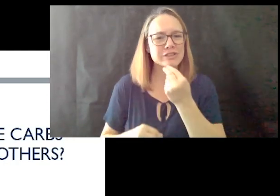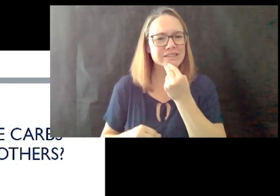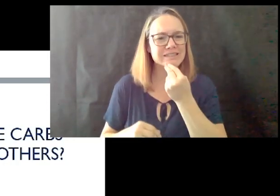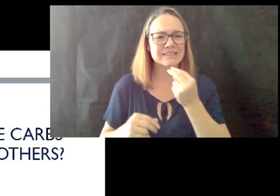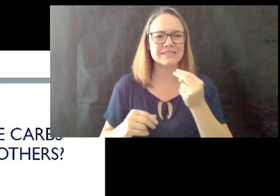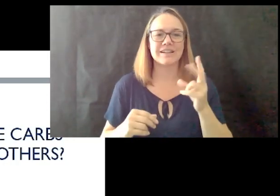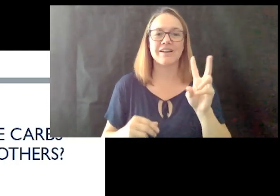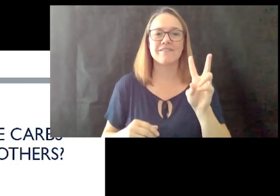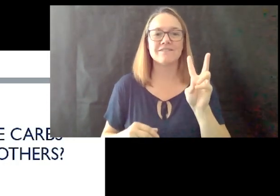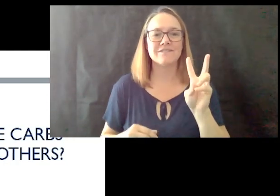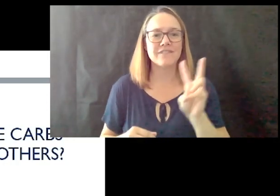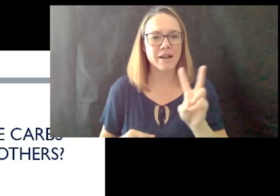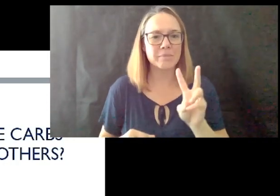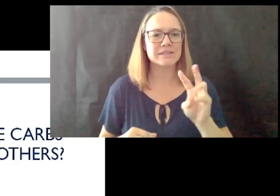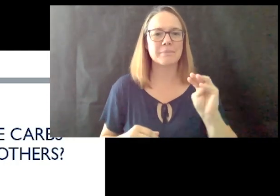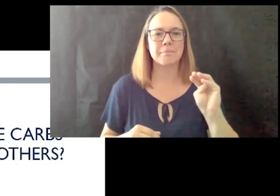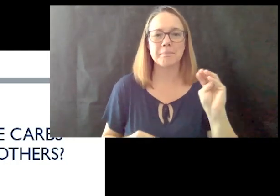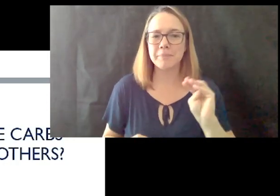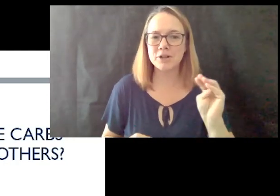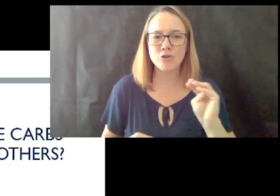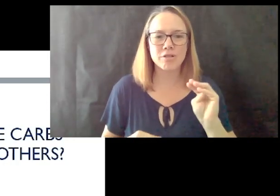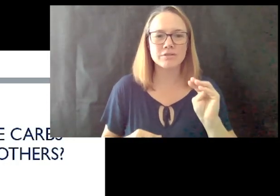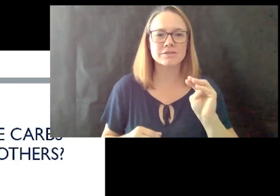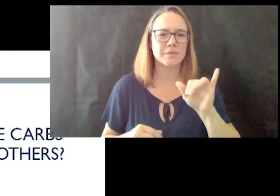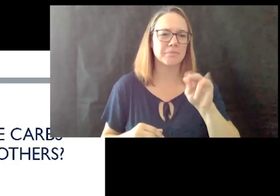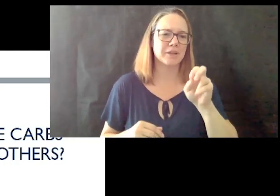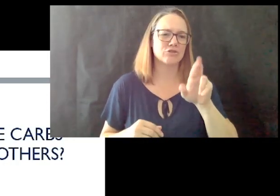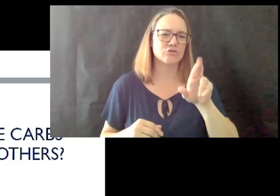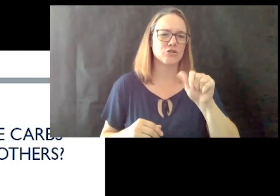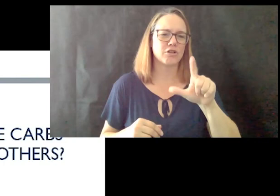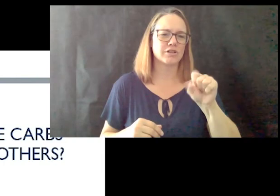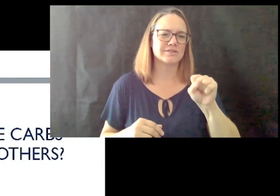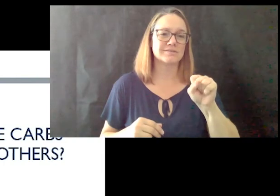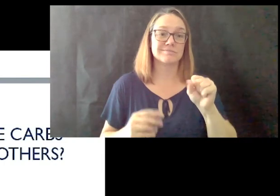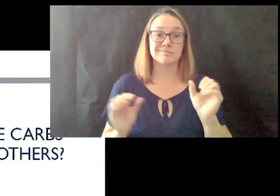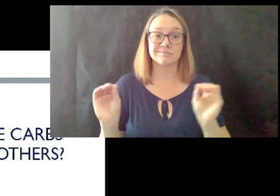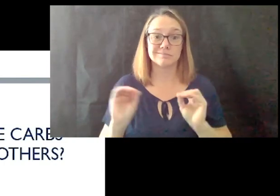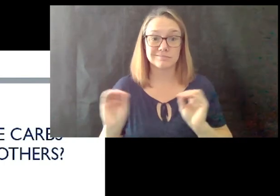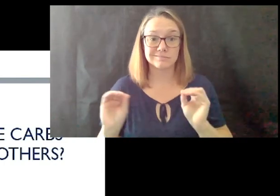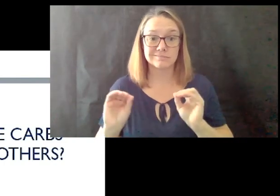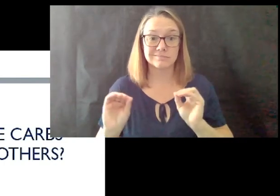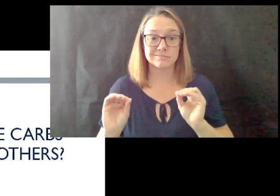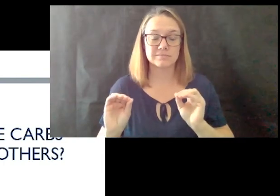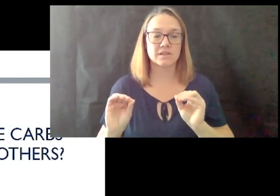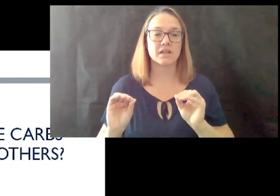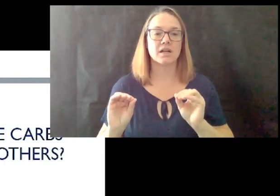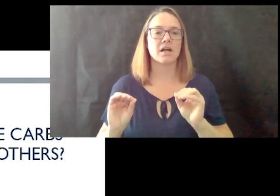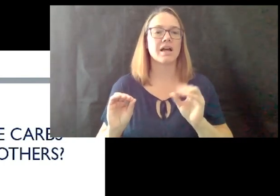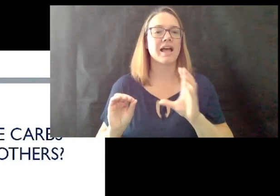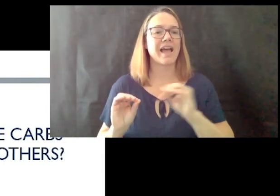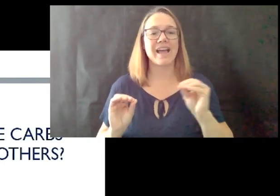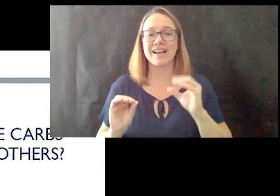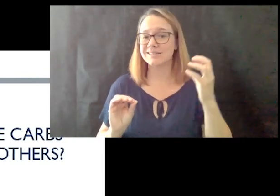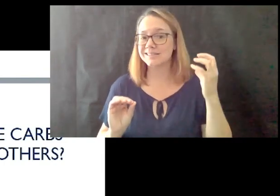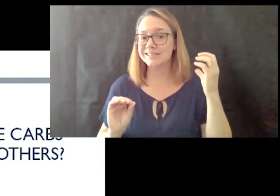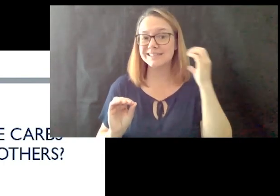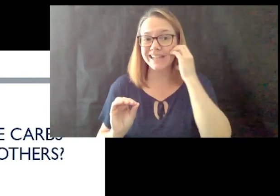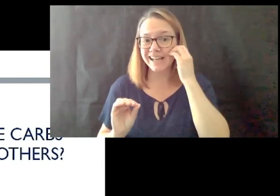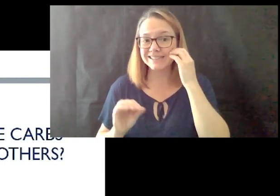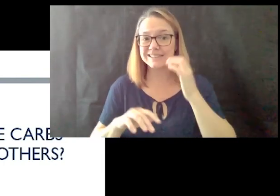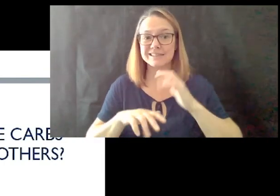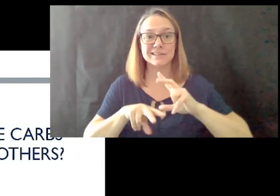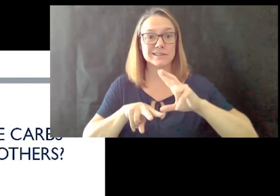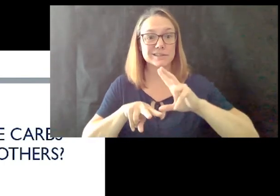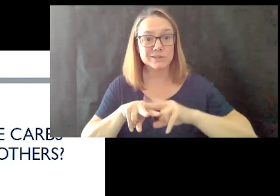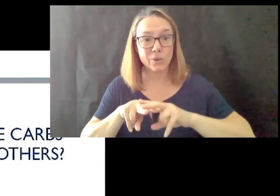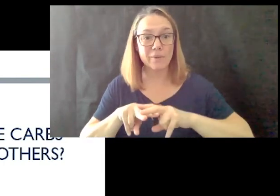nutrients and vitamins, minerals that natural sugars will give you. In addition, they can be super dense